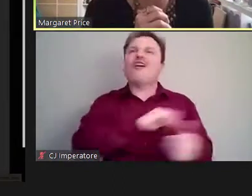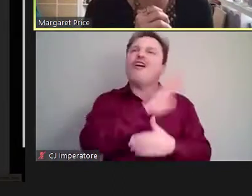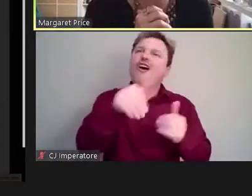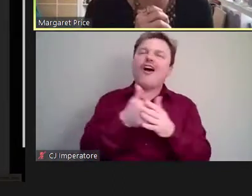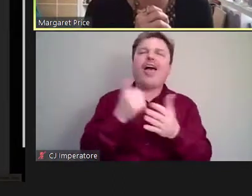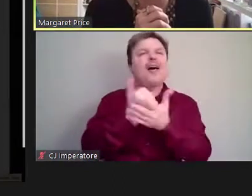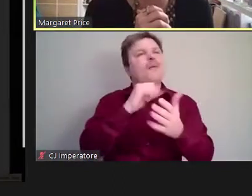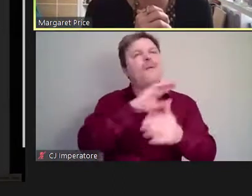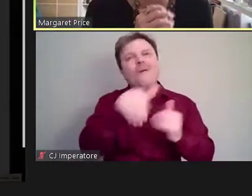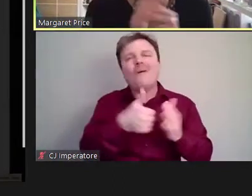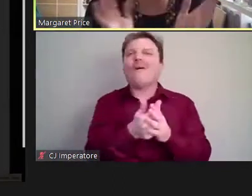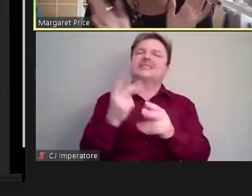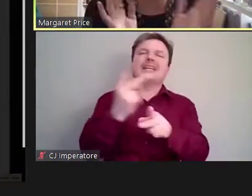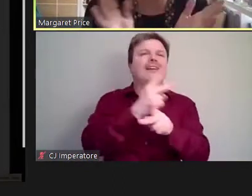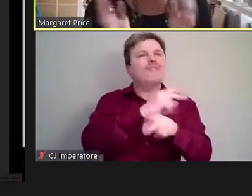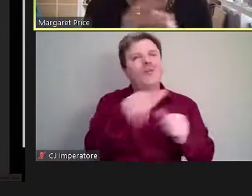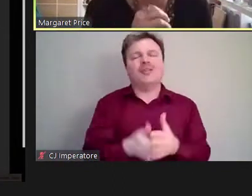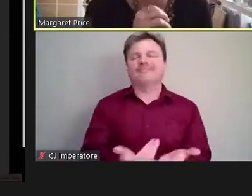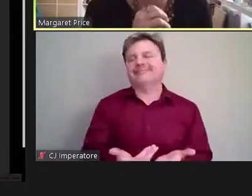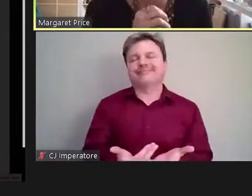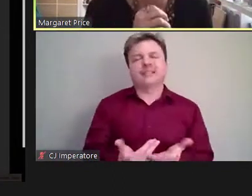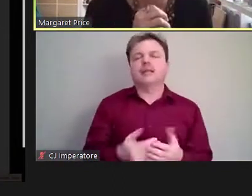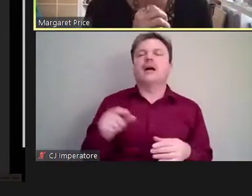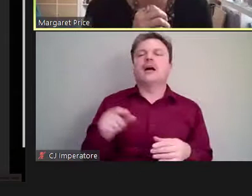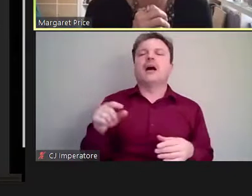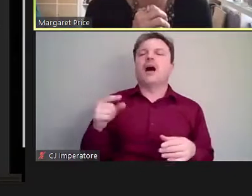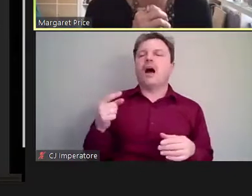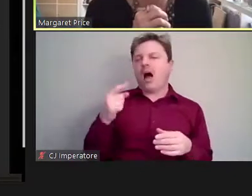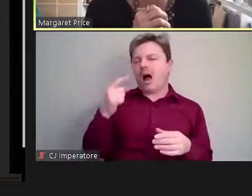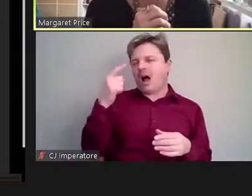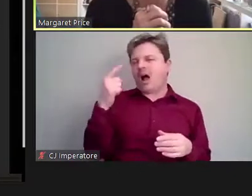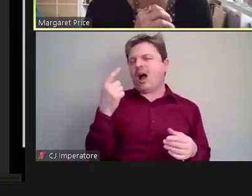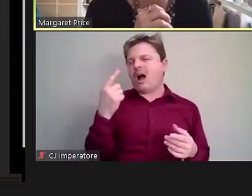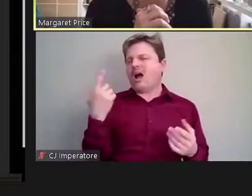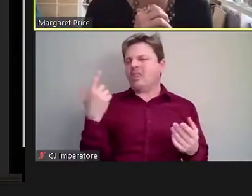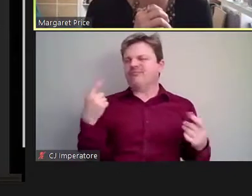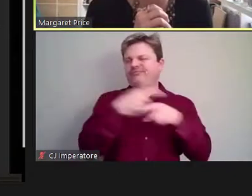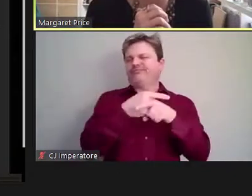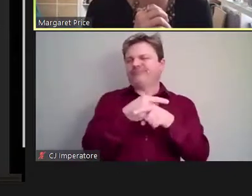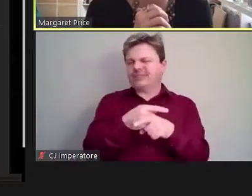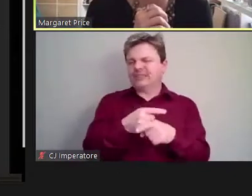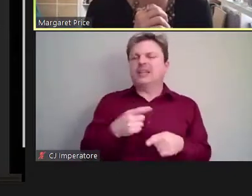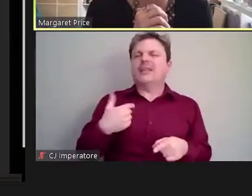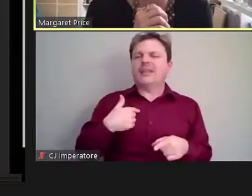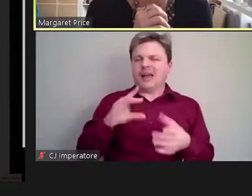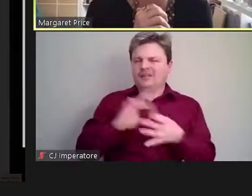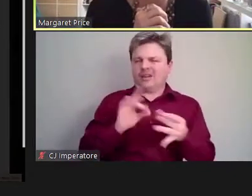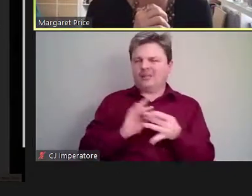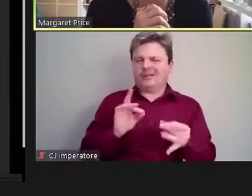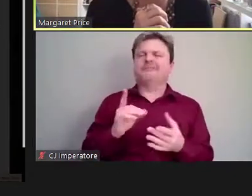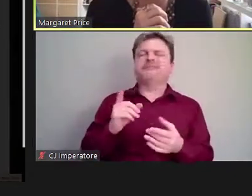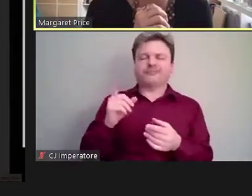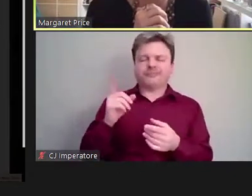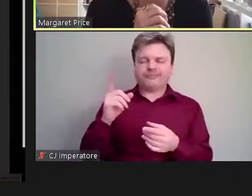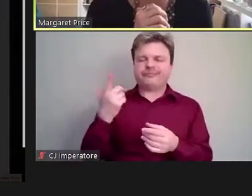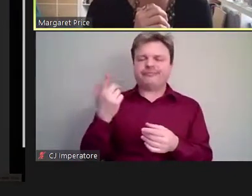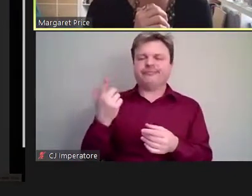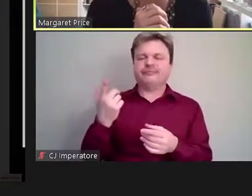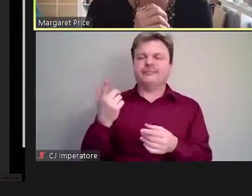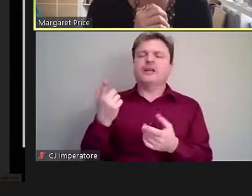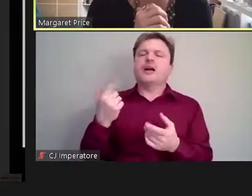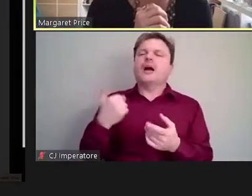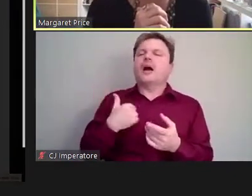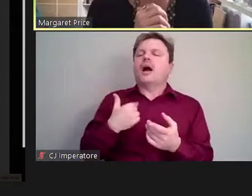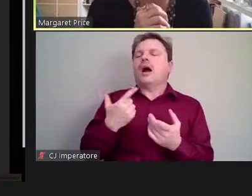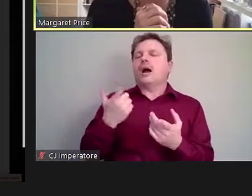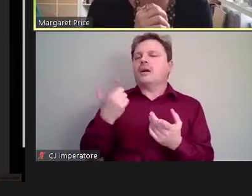Another paradoxical effect, which I've already talked about at length, so I won't belabor it, is that when we extol these kinds of values,